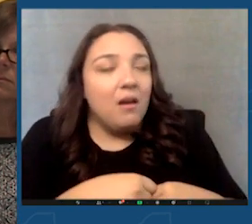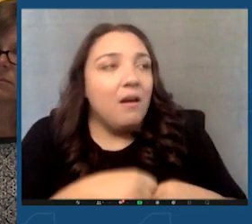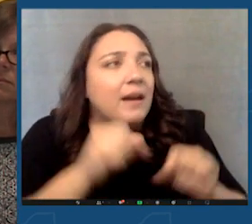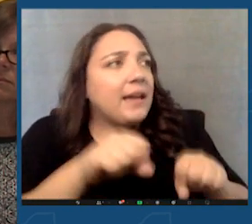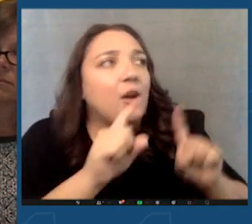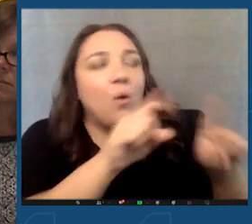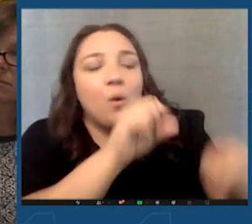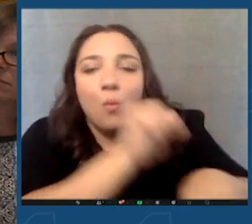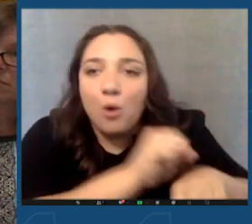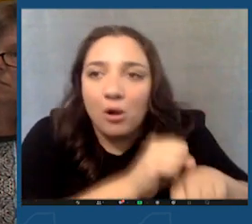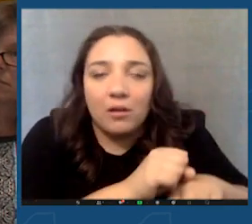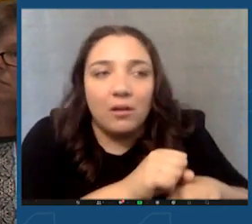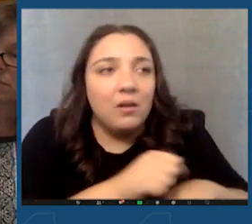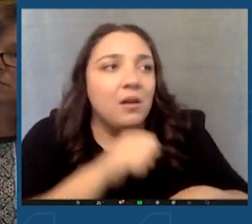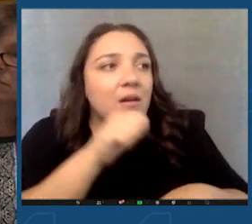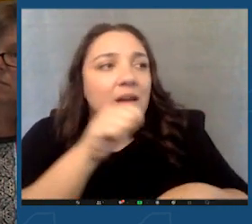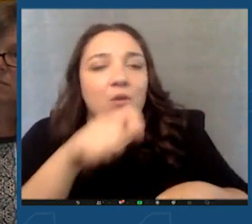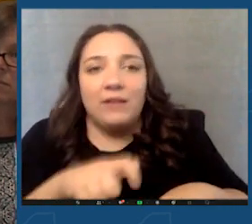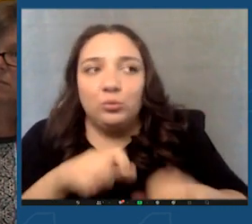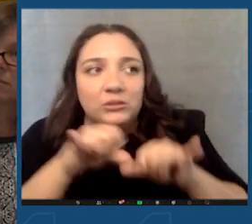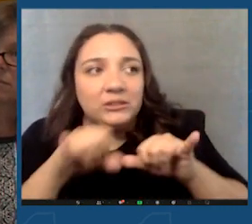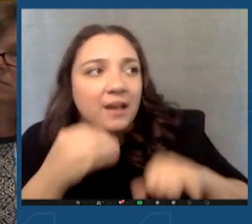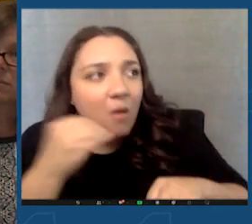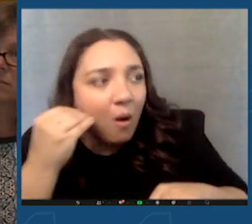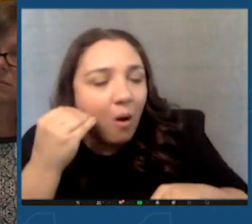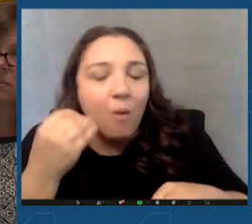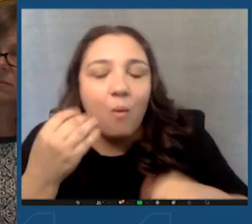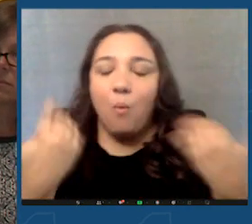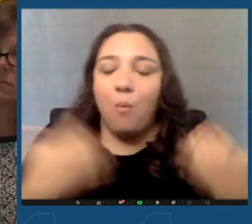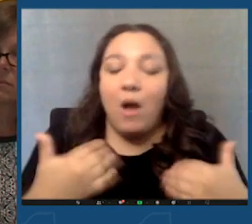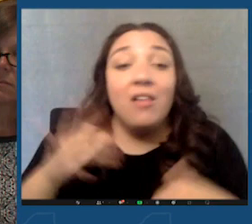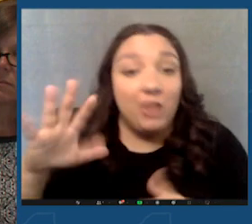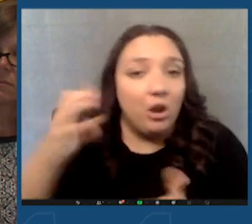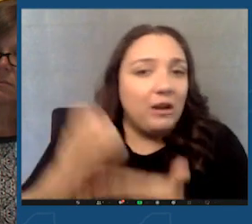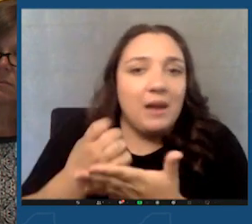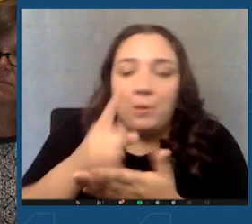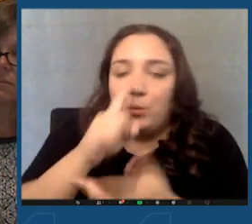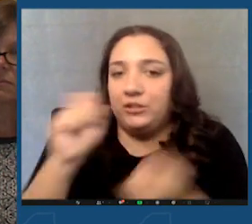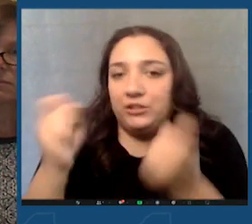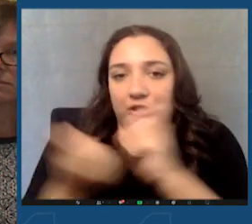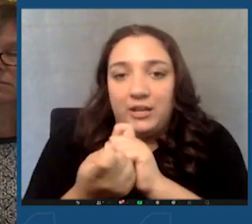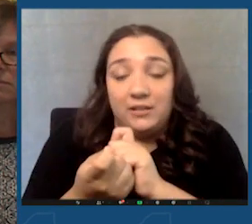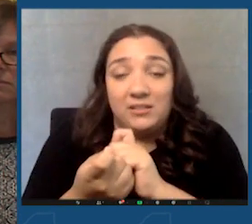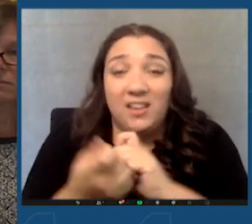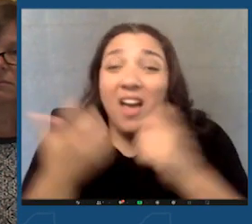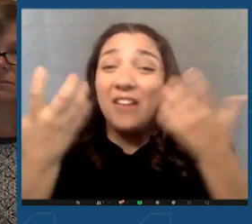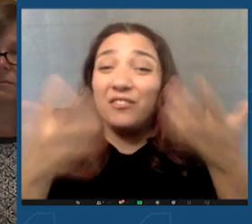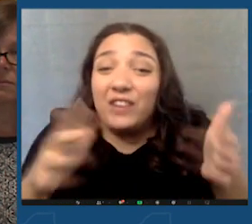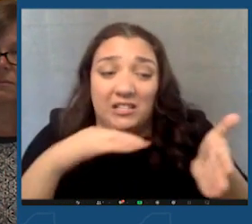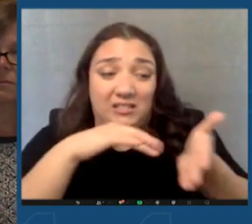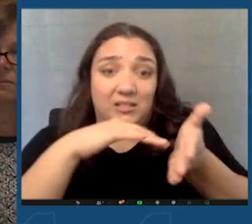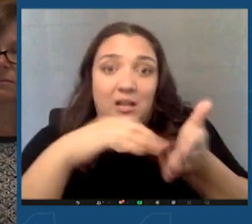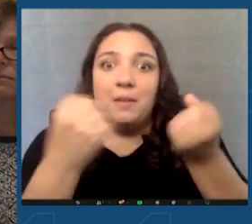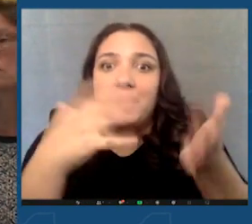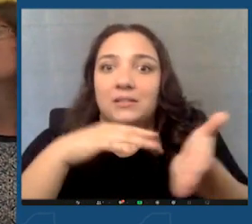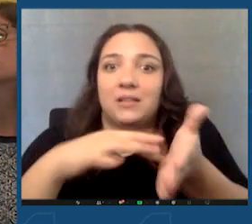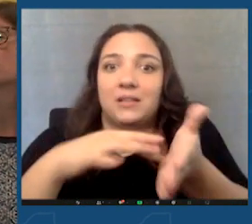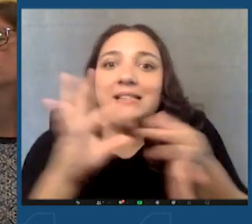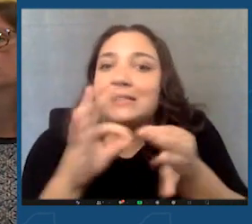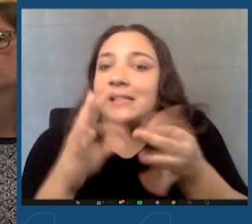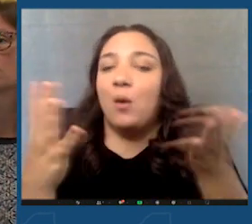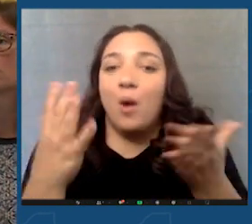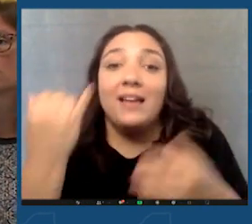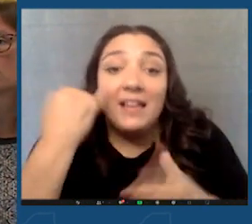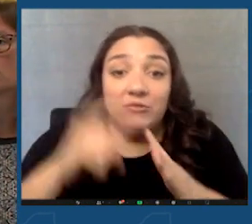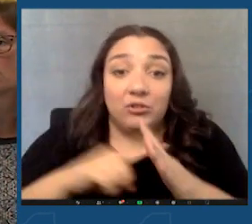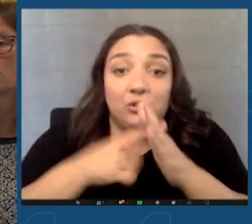family. And the studies show that those who start education early do better. So this investment is meaningful on